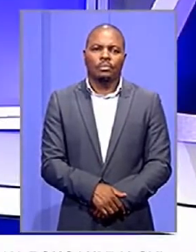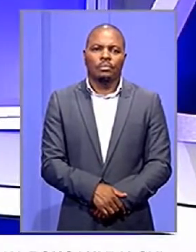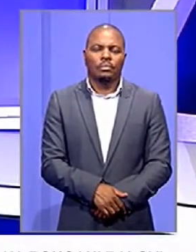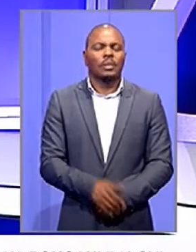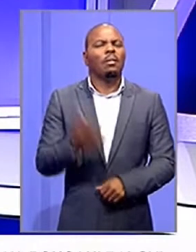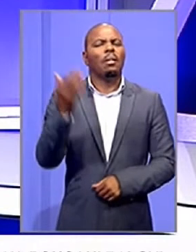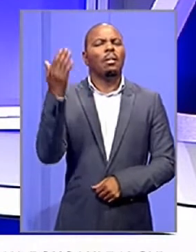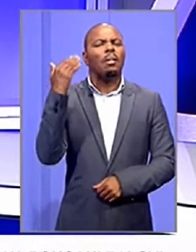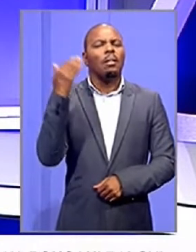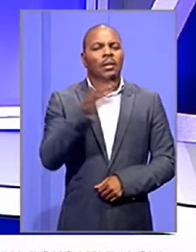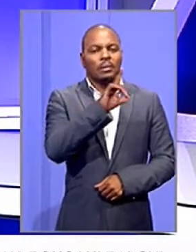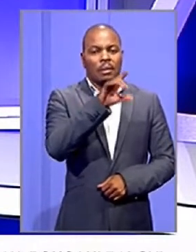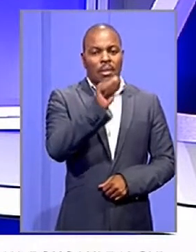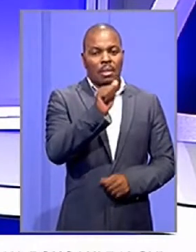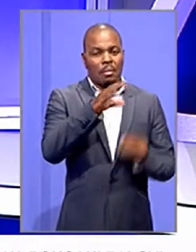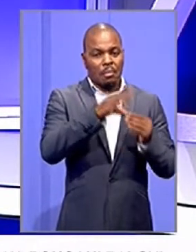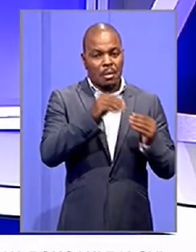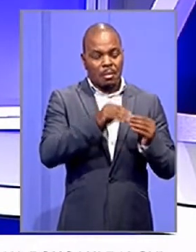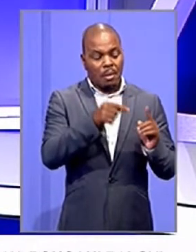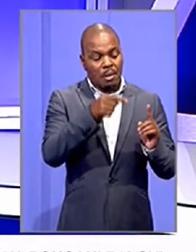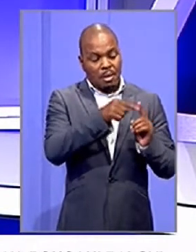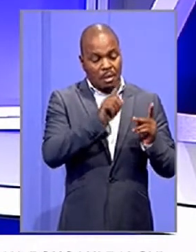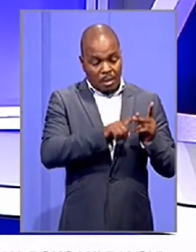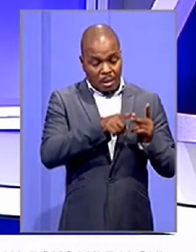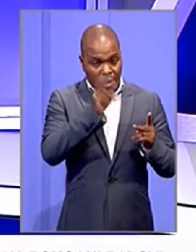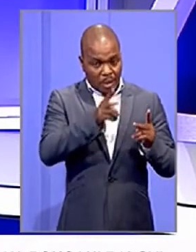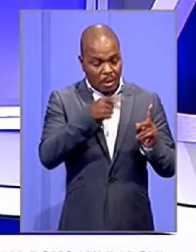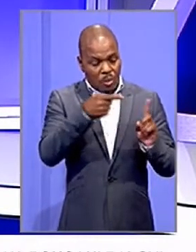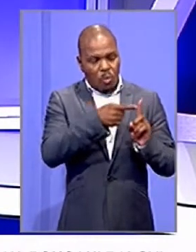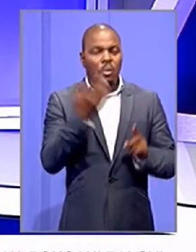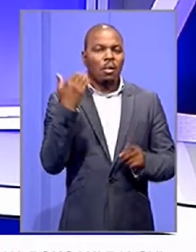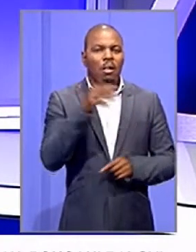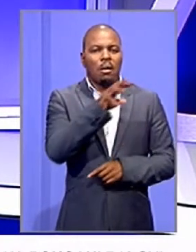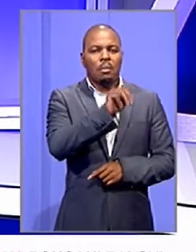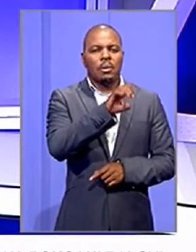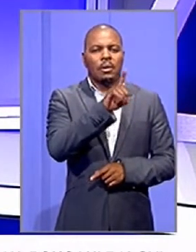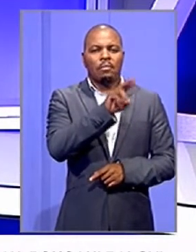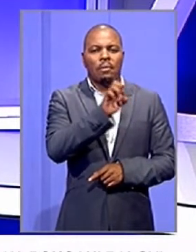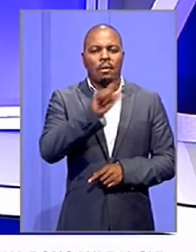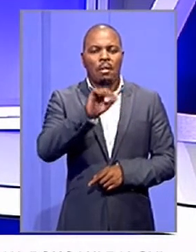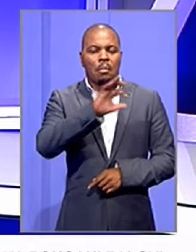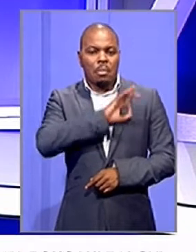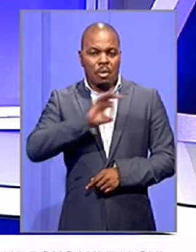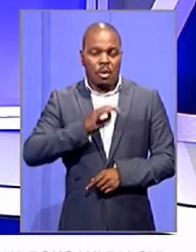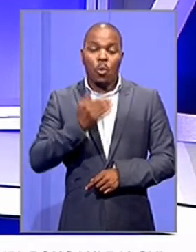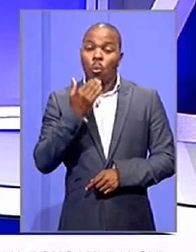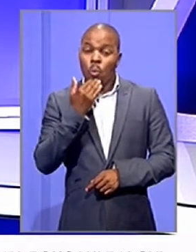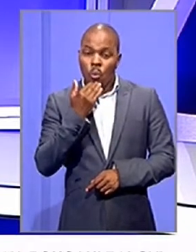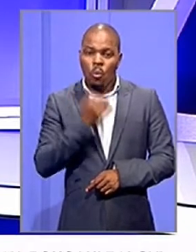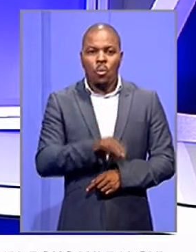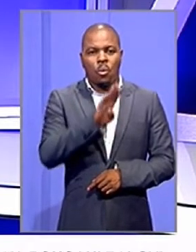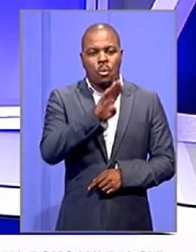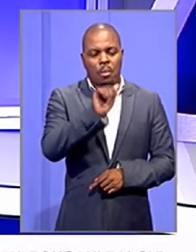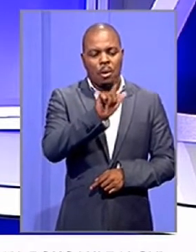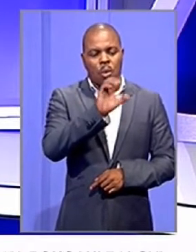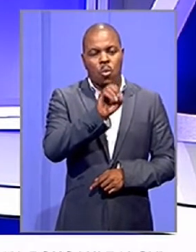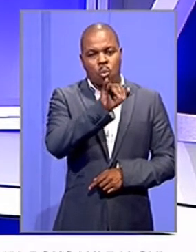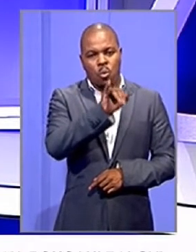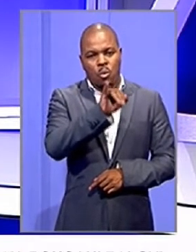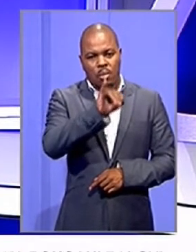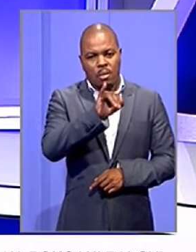Leloko la peleng la DA yo gape e kile go ya ba meyara wa masepala wa Midvale Bongani Baloyi ke leloko le leswa